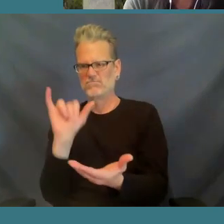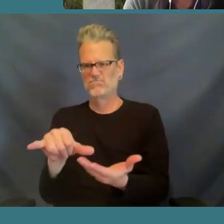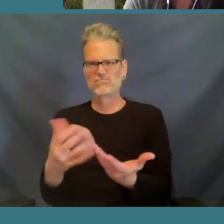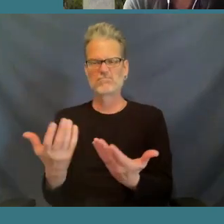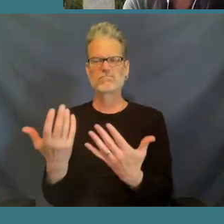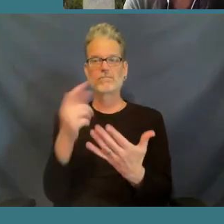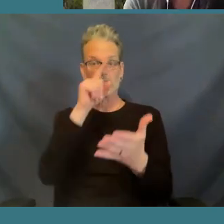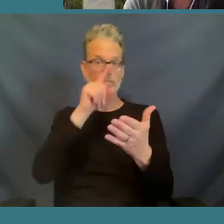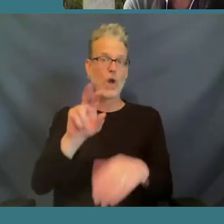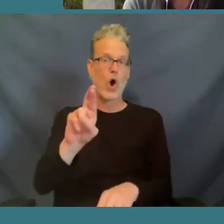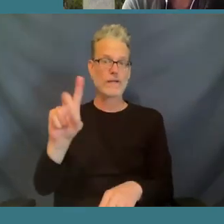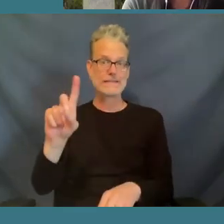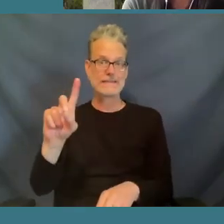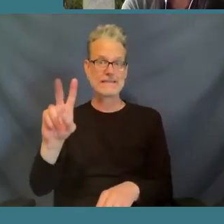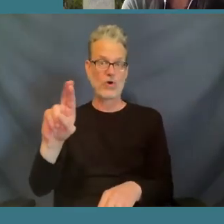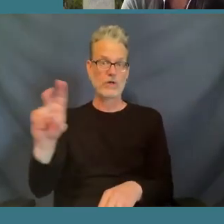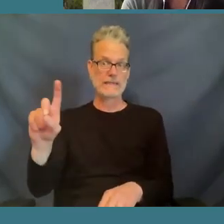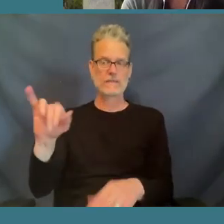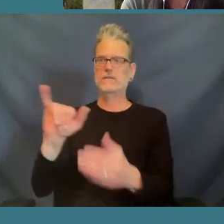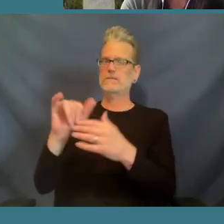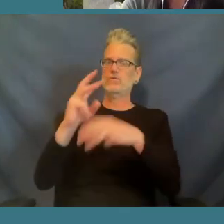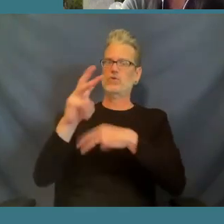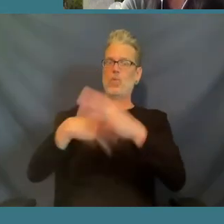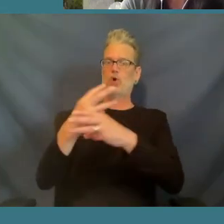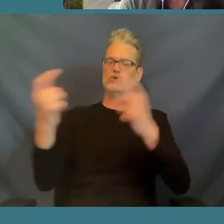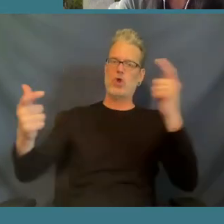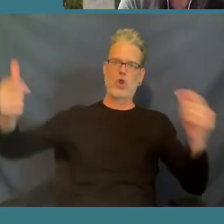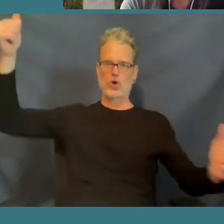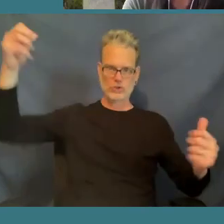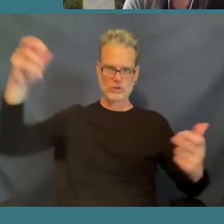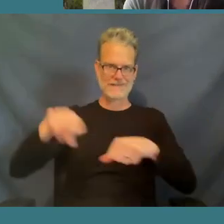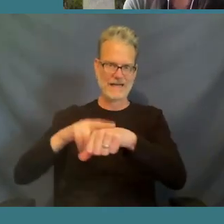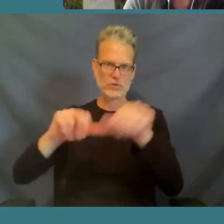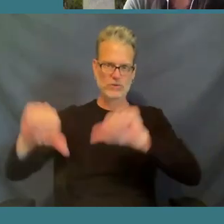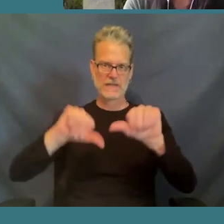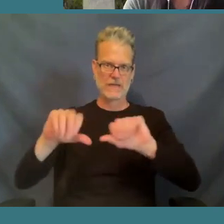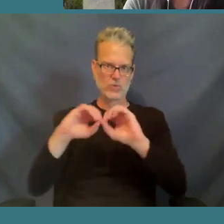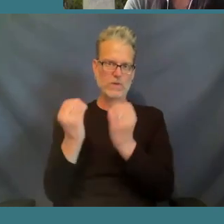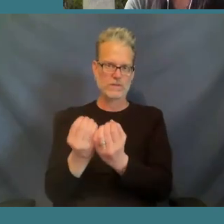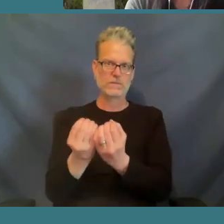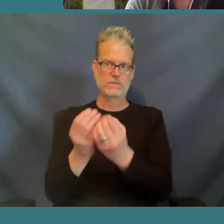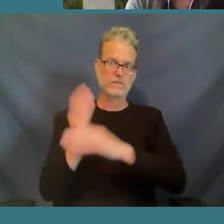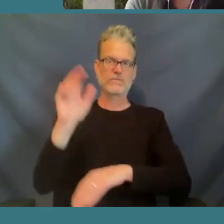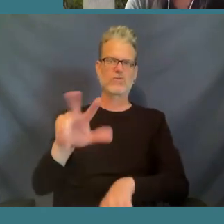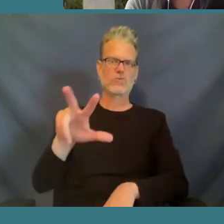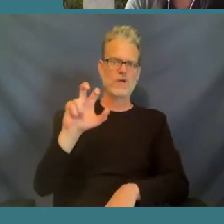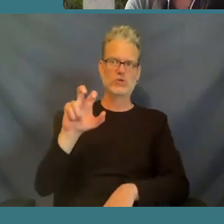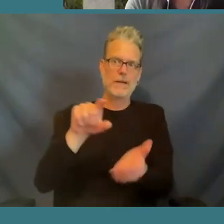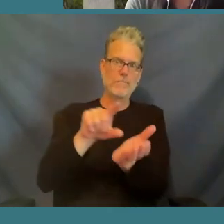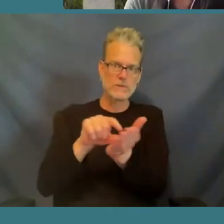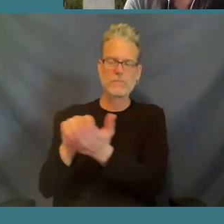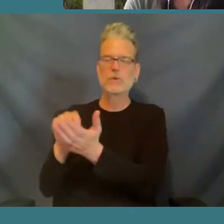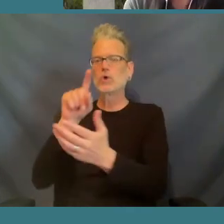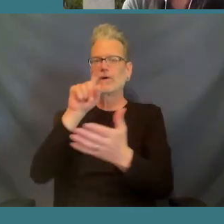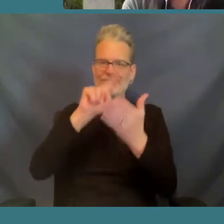Research and Development is the world's largest natural resource science organization with over 300 principal investigator